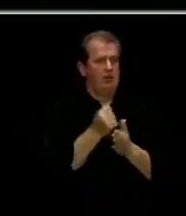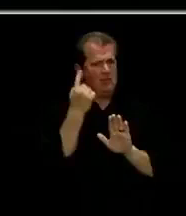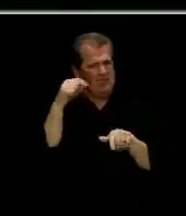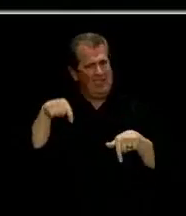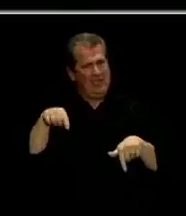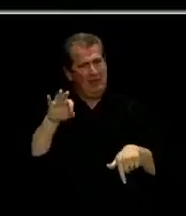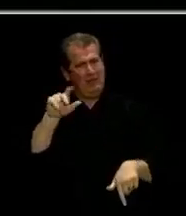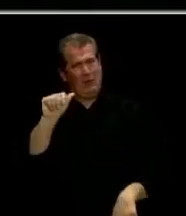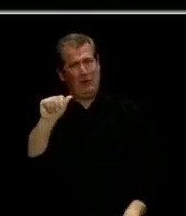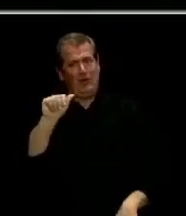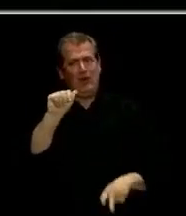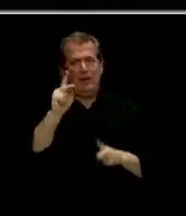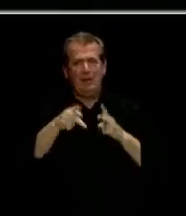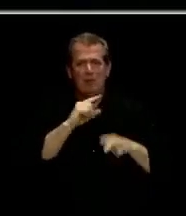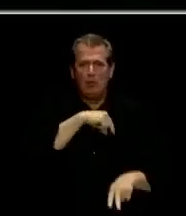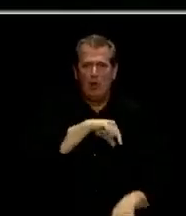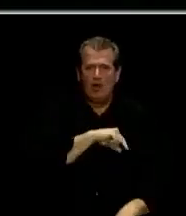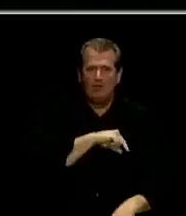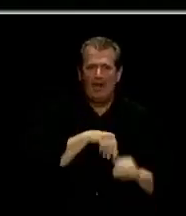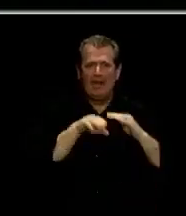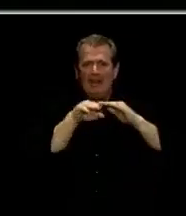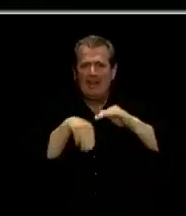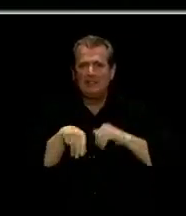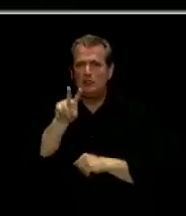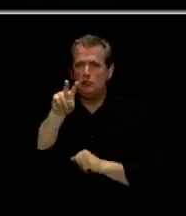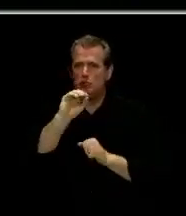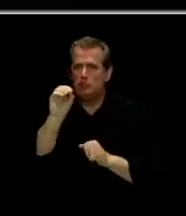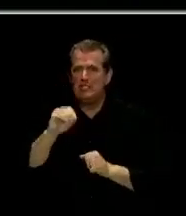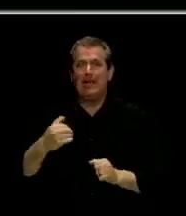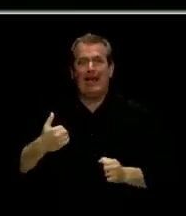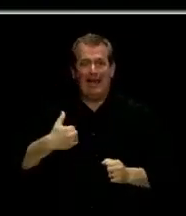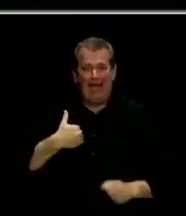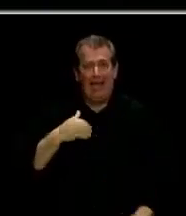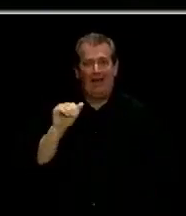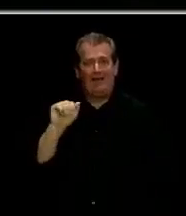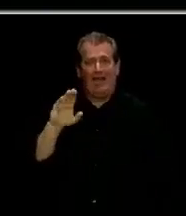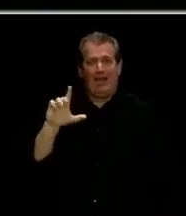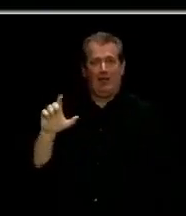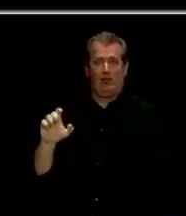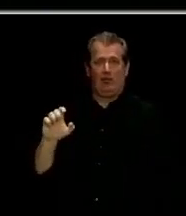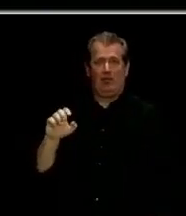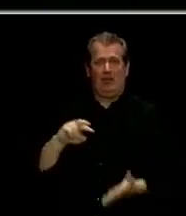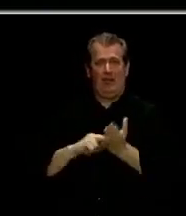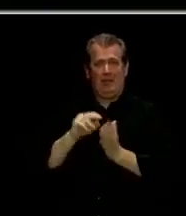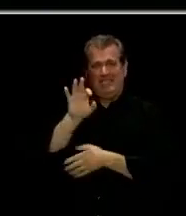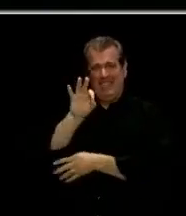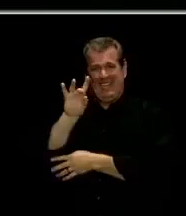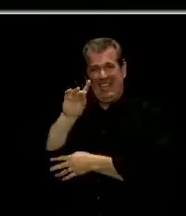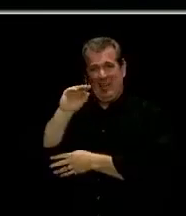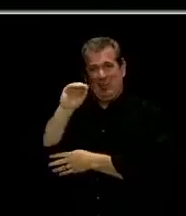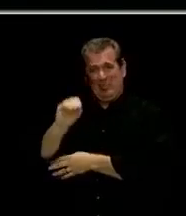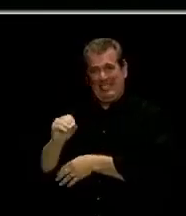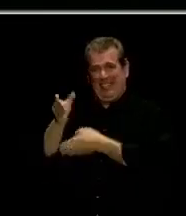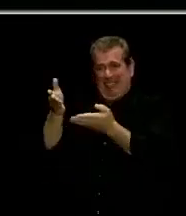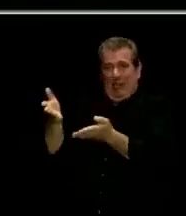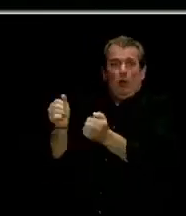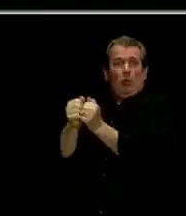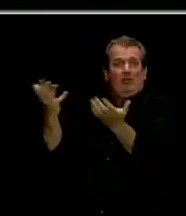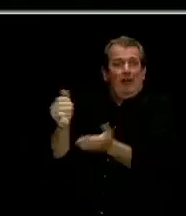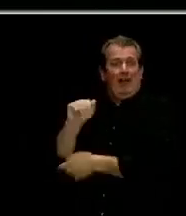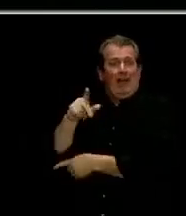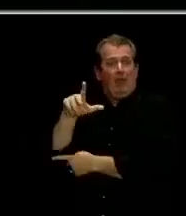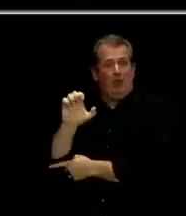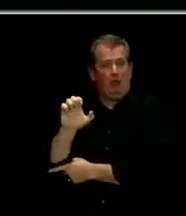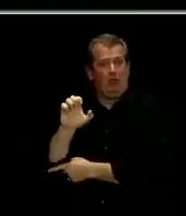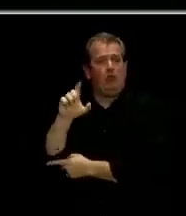2% of the eligible individuals actually have an ABLE account. We have a lot of work to do, and we need your help. And we need our state